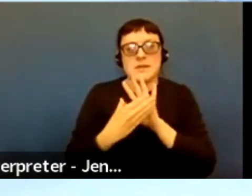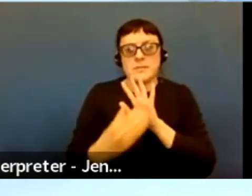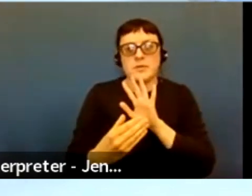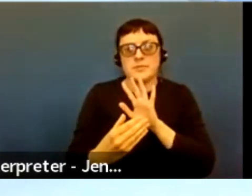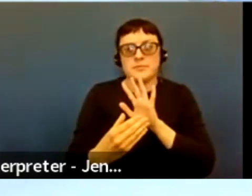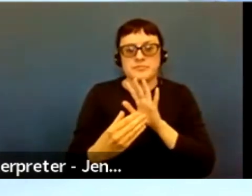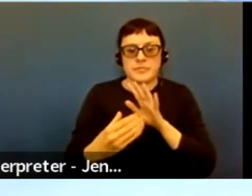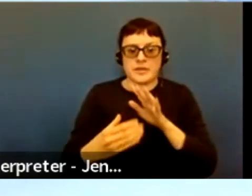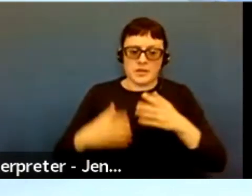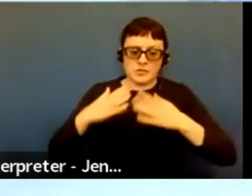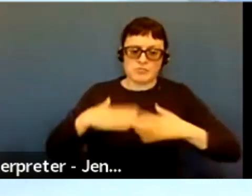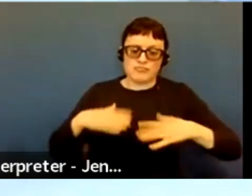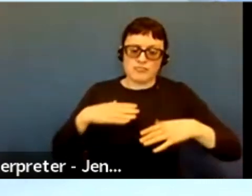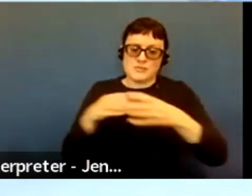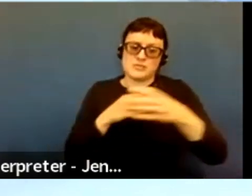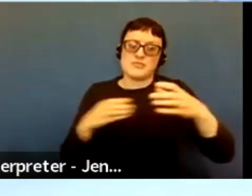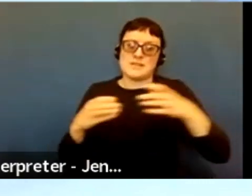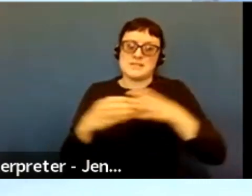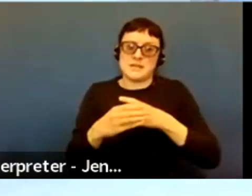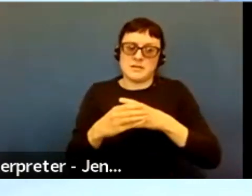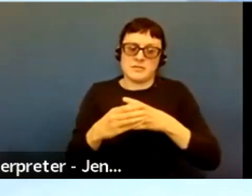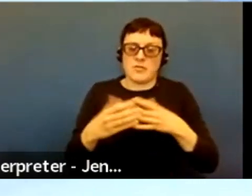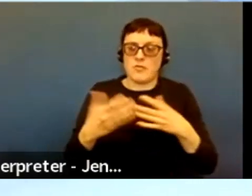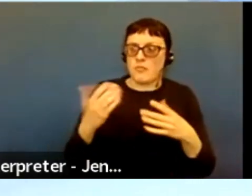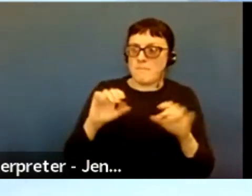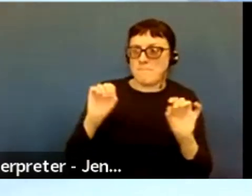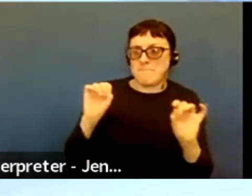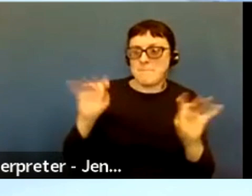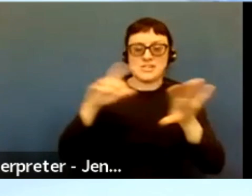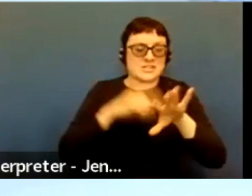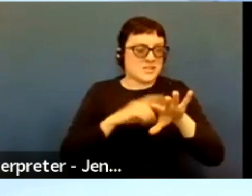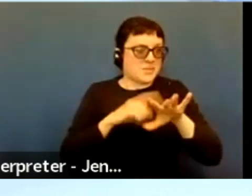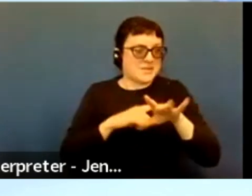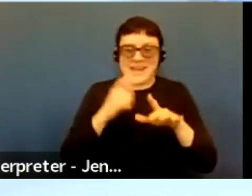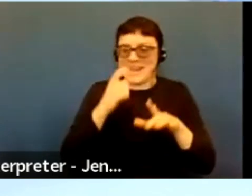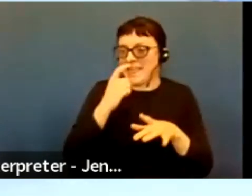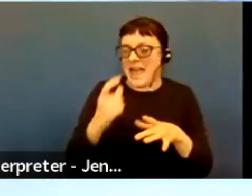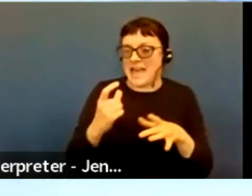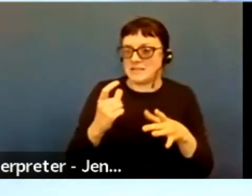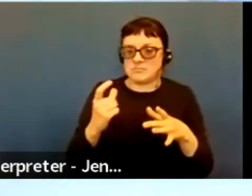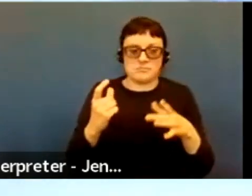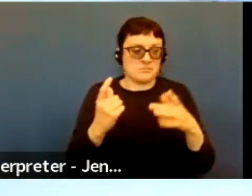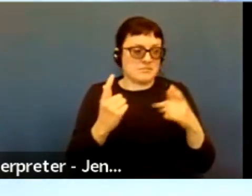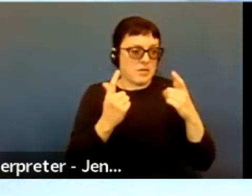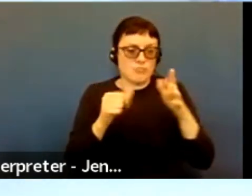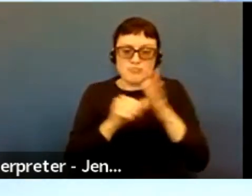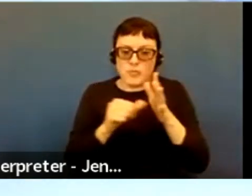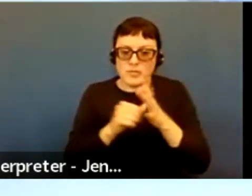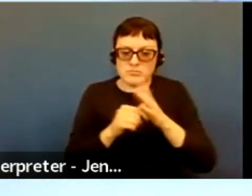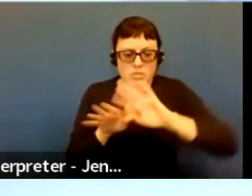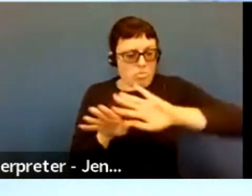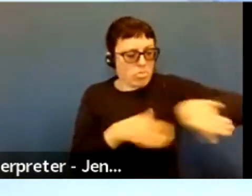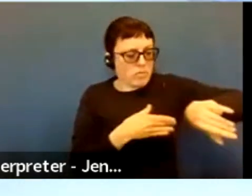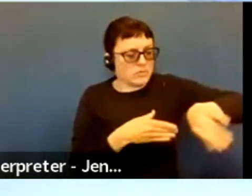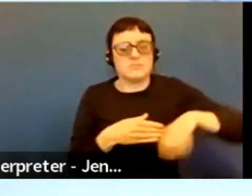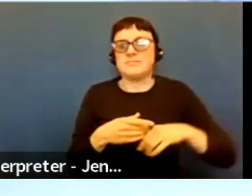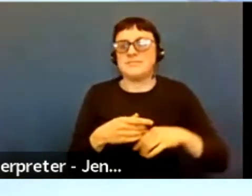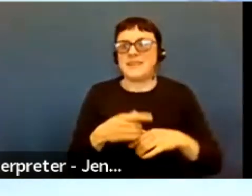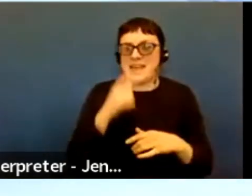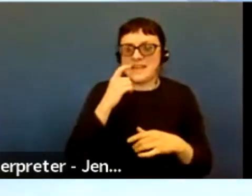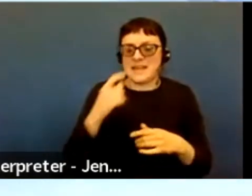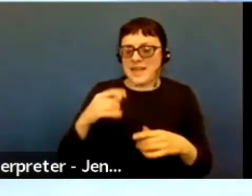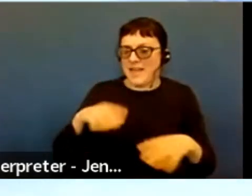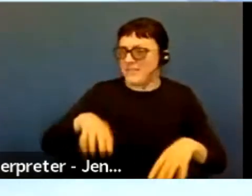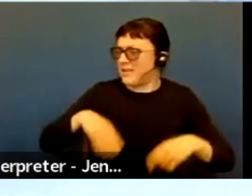include the cross-dressing, etc., for magical moments where they can overcome issues that they